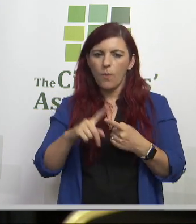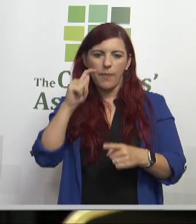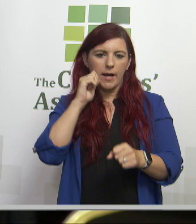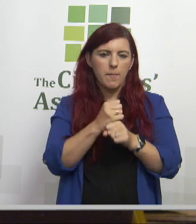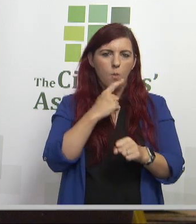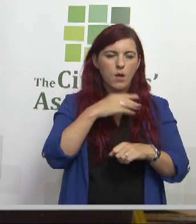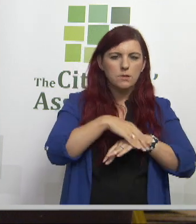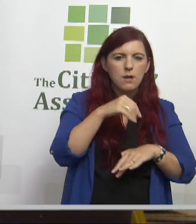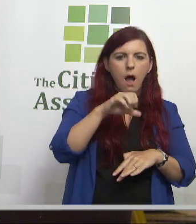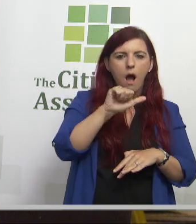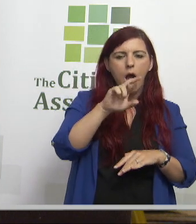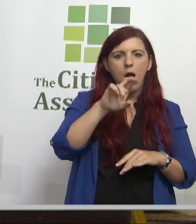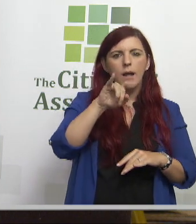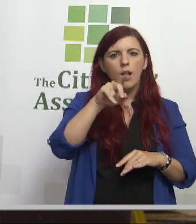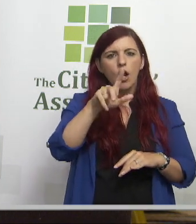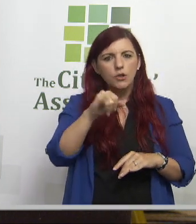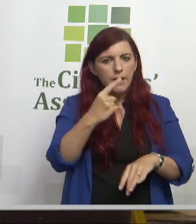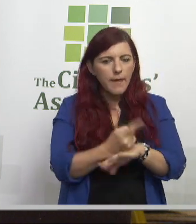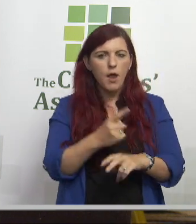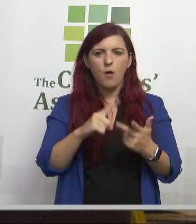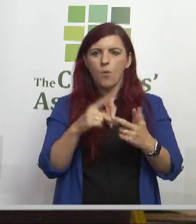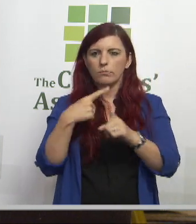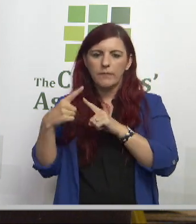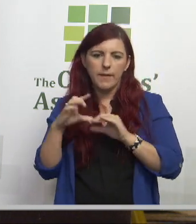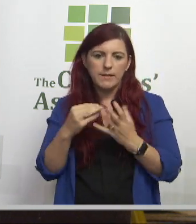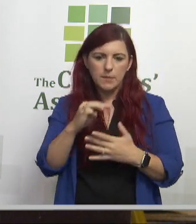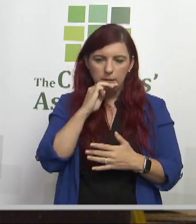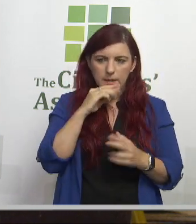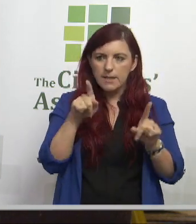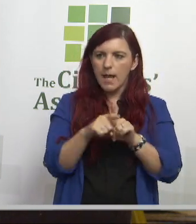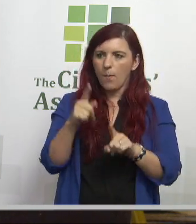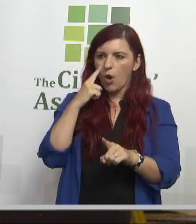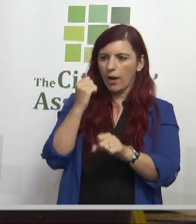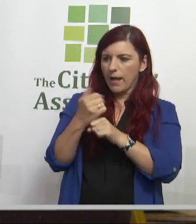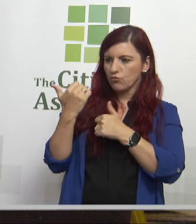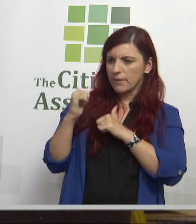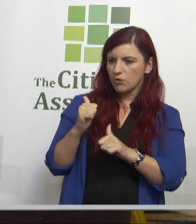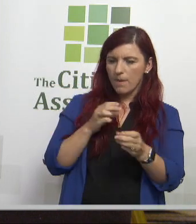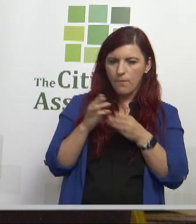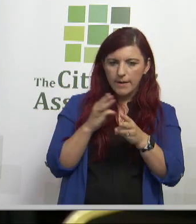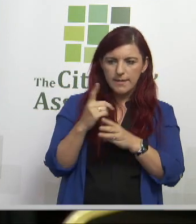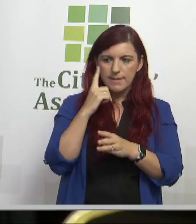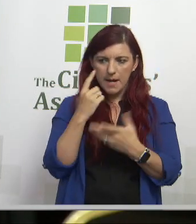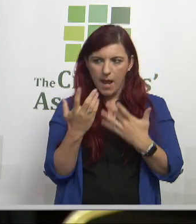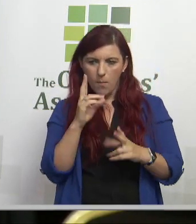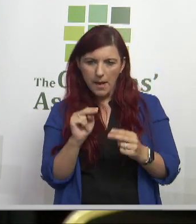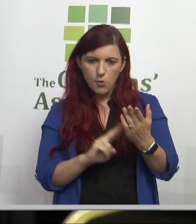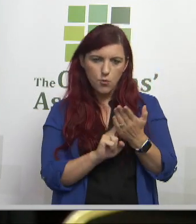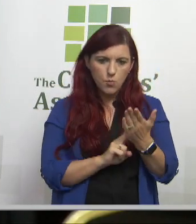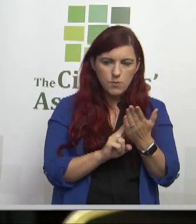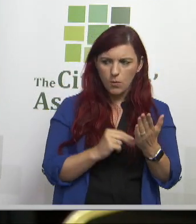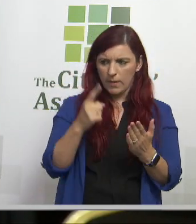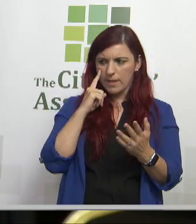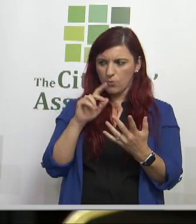there and what the place names might mean. We're also looking at traditional practices at the same time. So you can see we're always trying to weave things